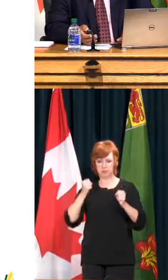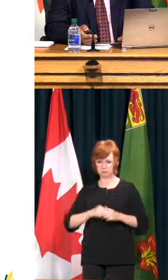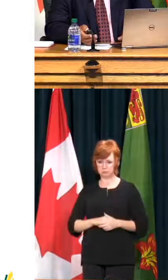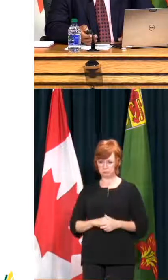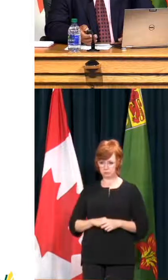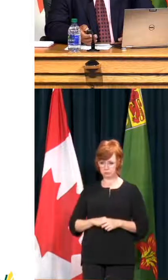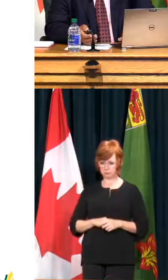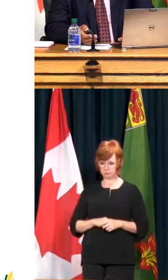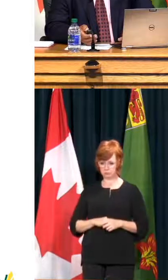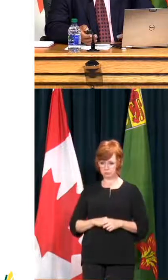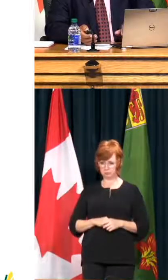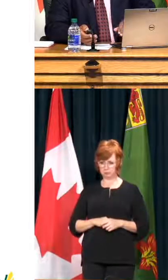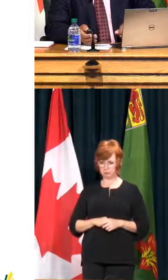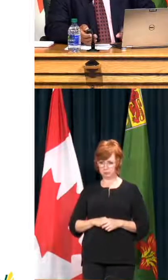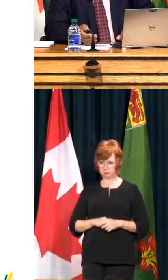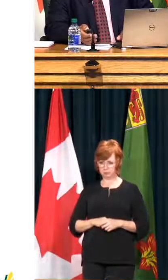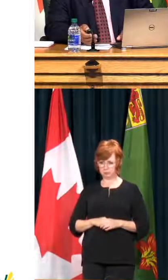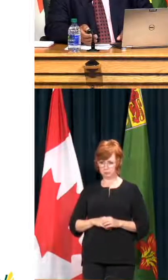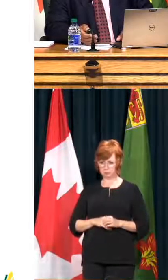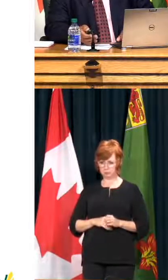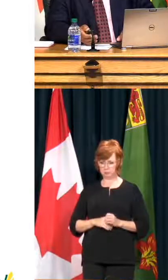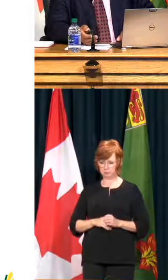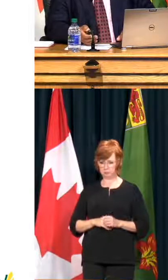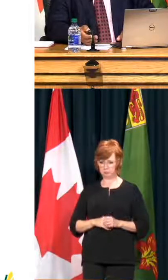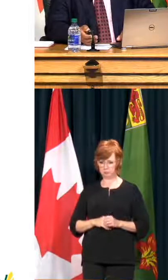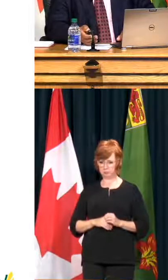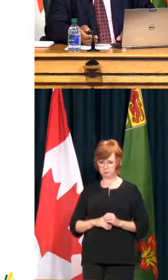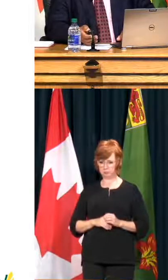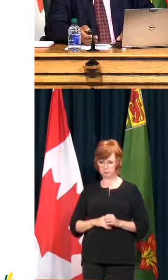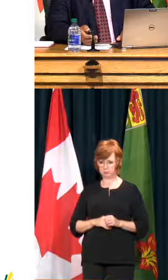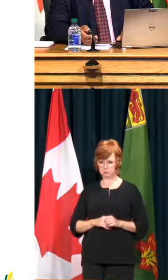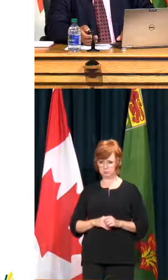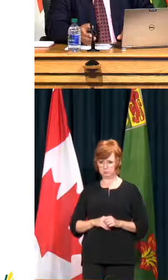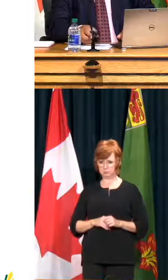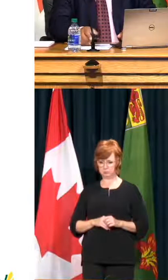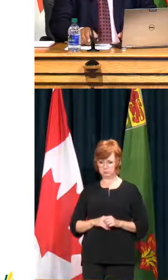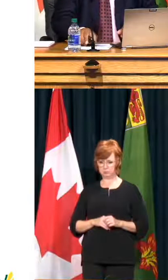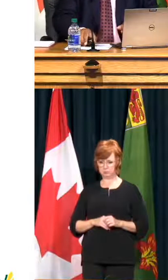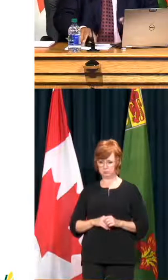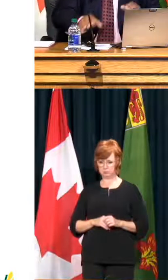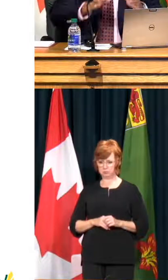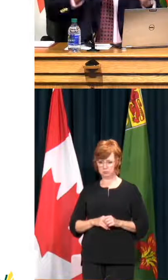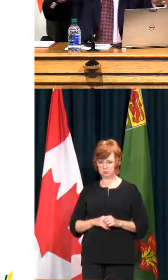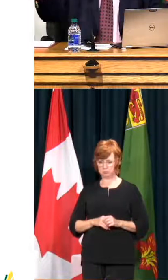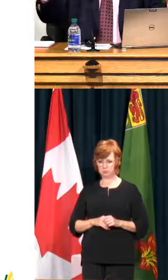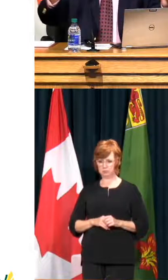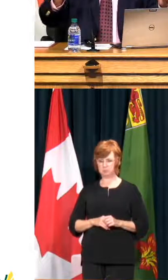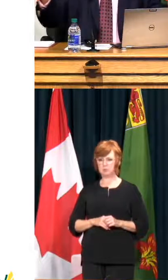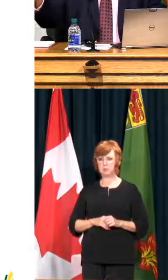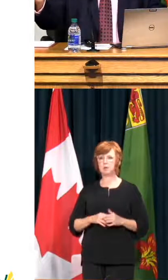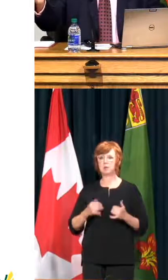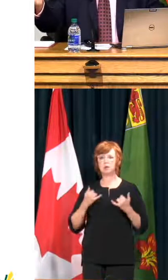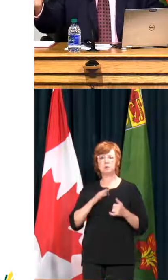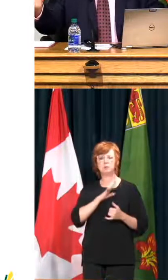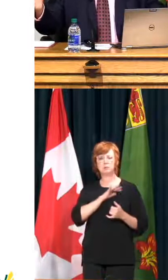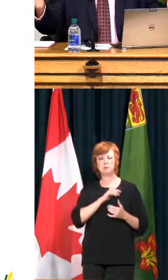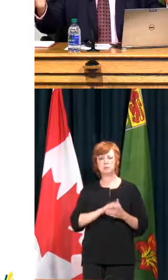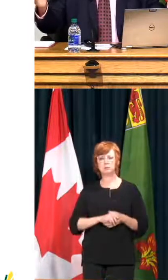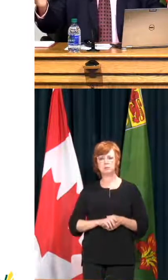more detail. And this really, what this shows is that, we obviously say we